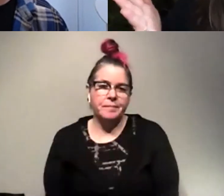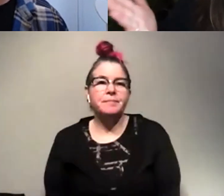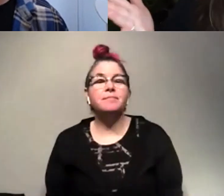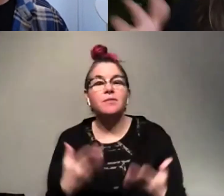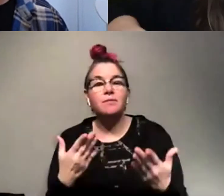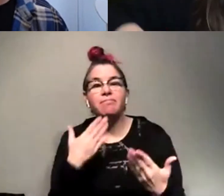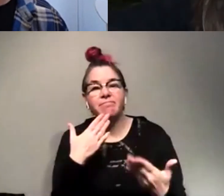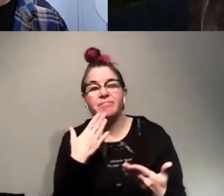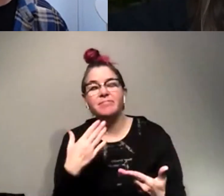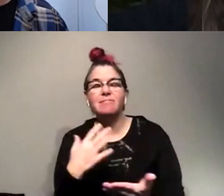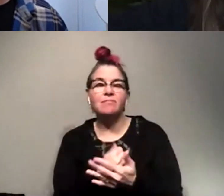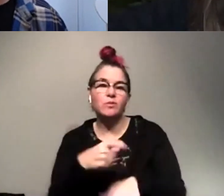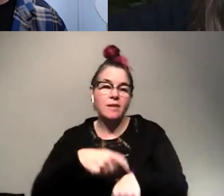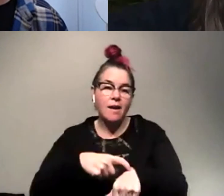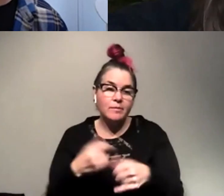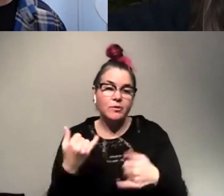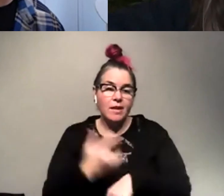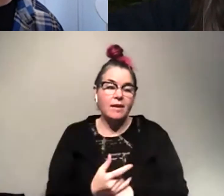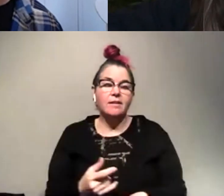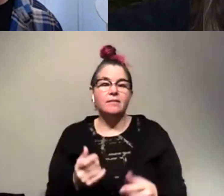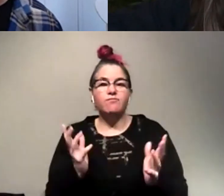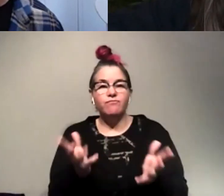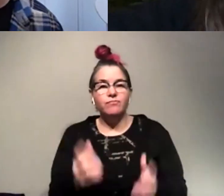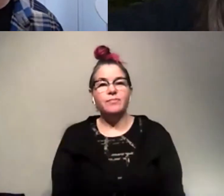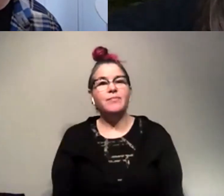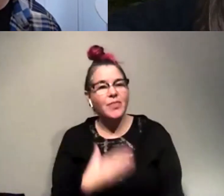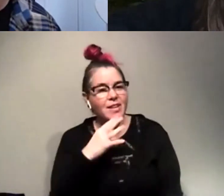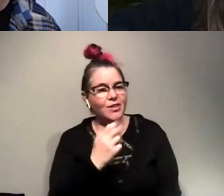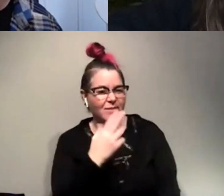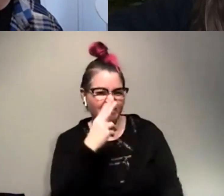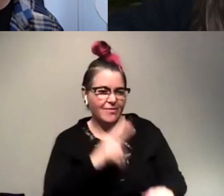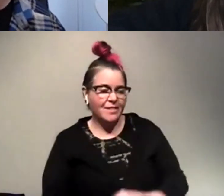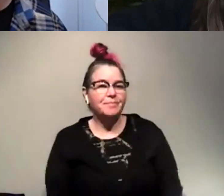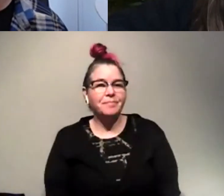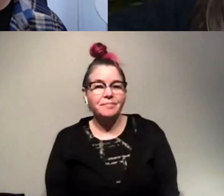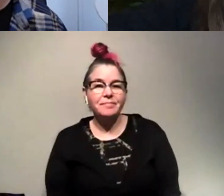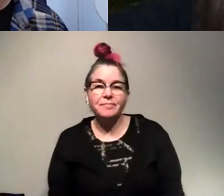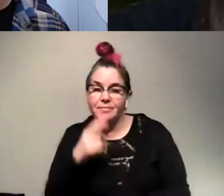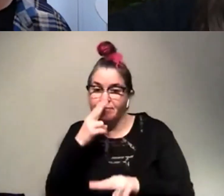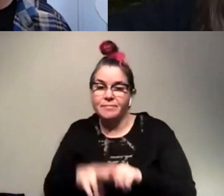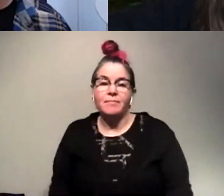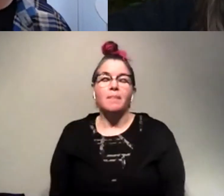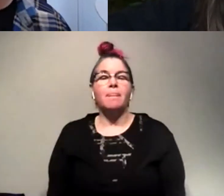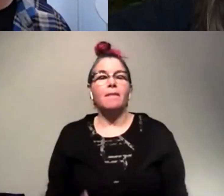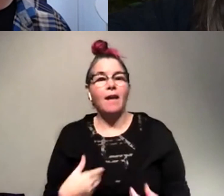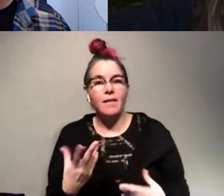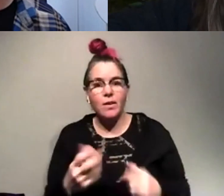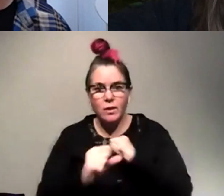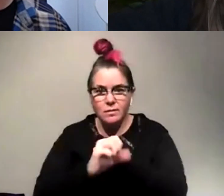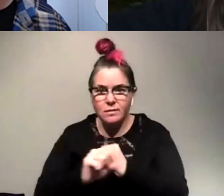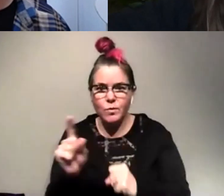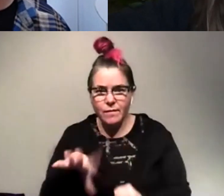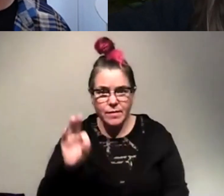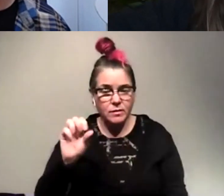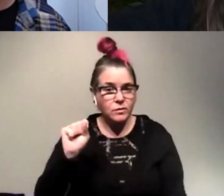much for taking time to talk with us today. Thanks, Sarah. This was fun. This is really fun. Do you have anything that you'd like to plug, anywhere that we can find